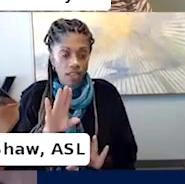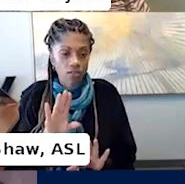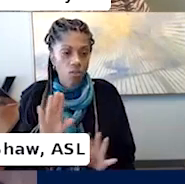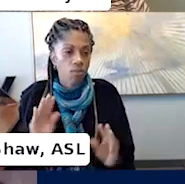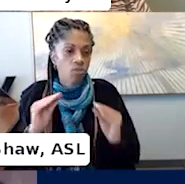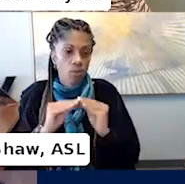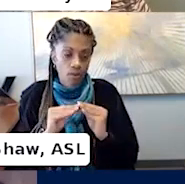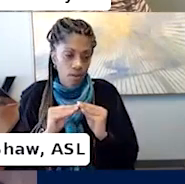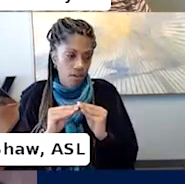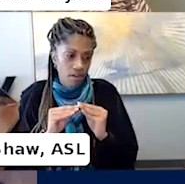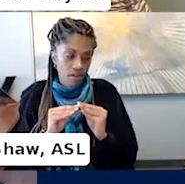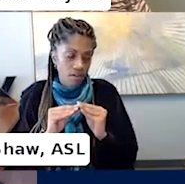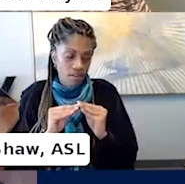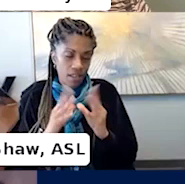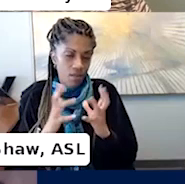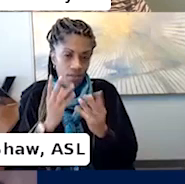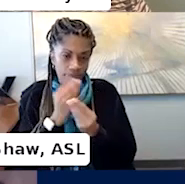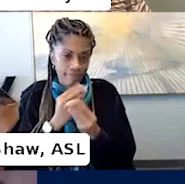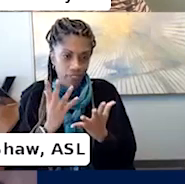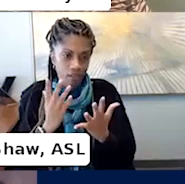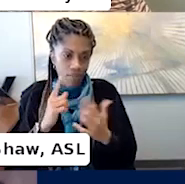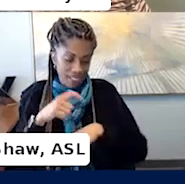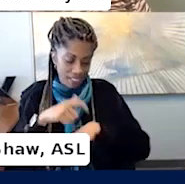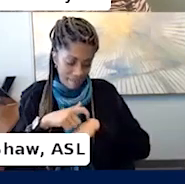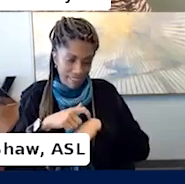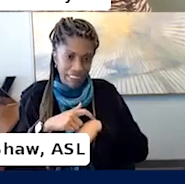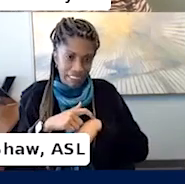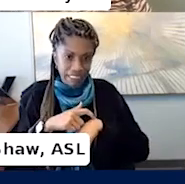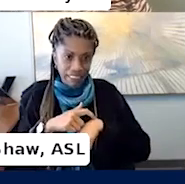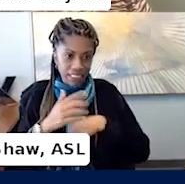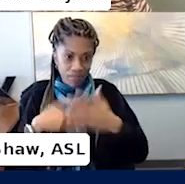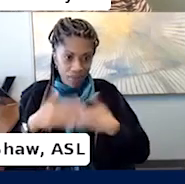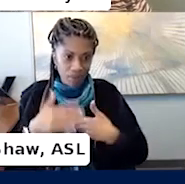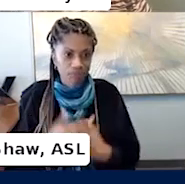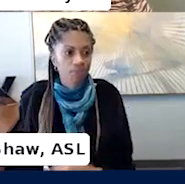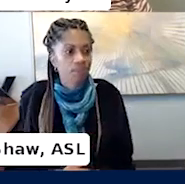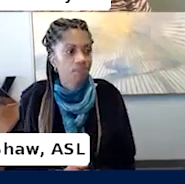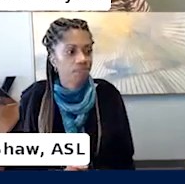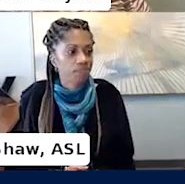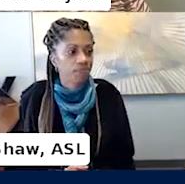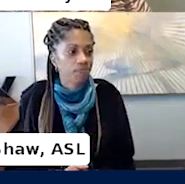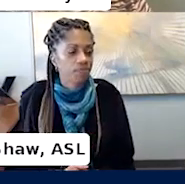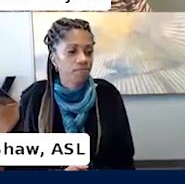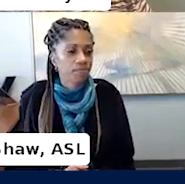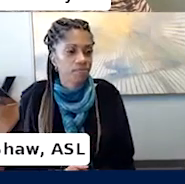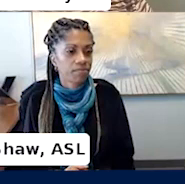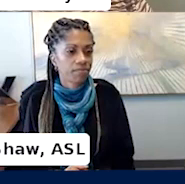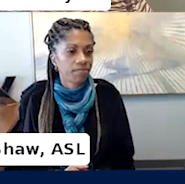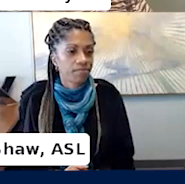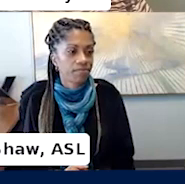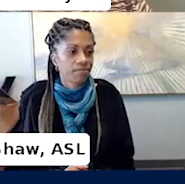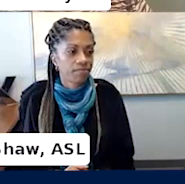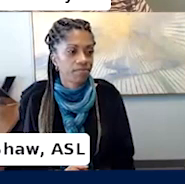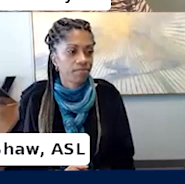love to be able to share with you here, but we got to keep it going. And, we're going to move on to